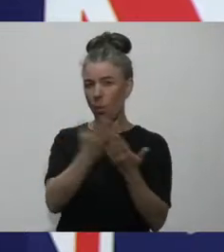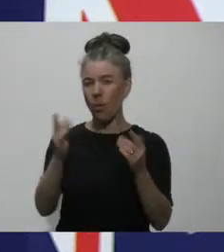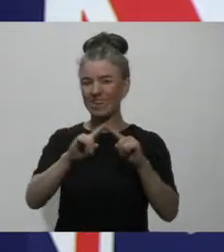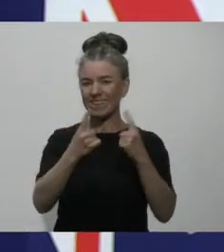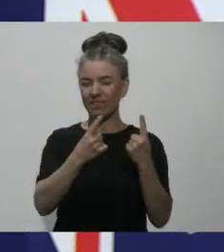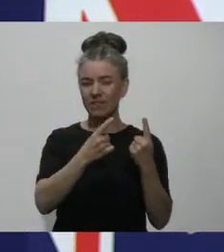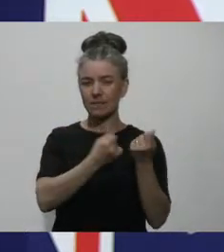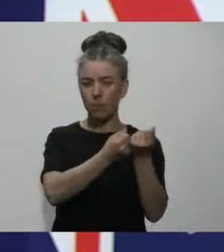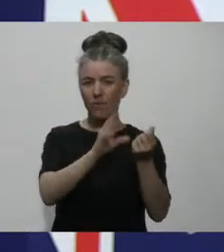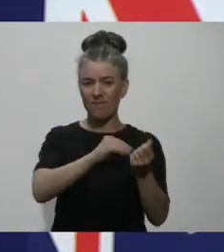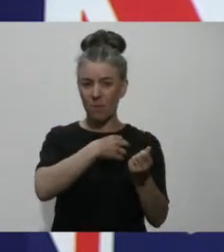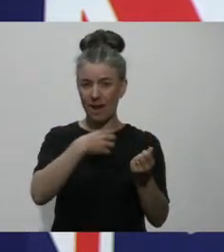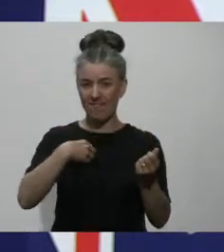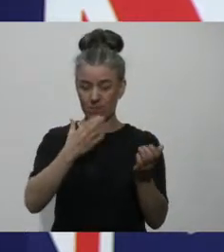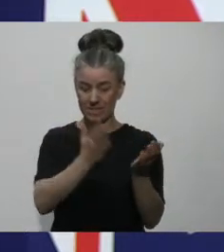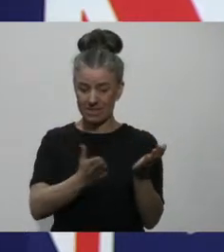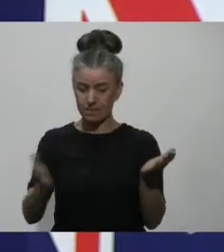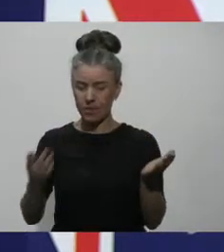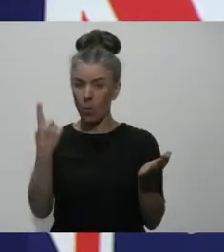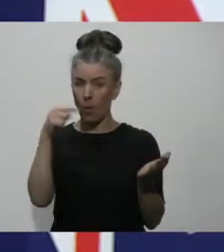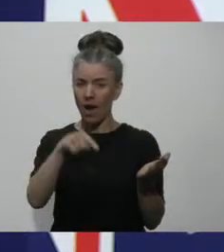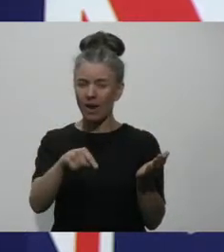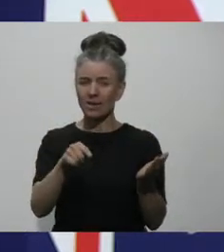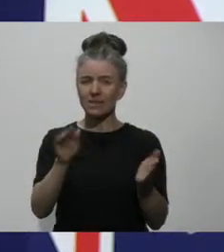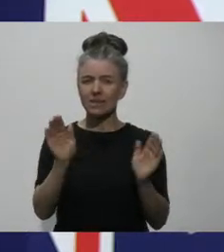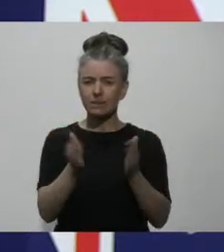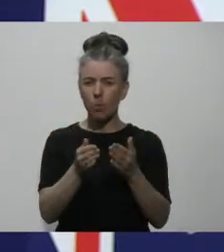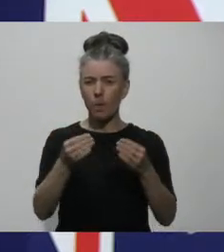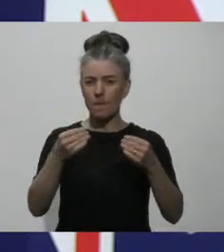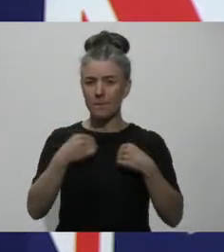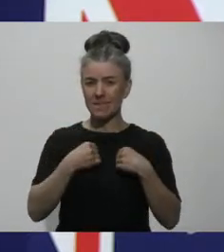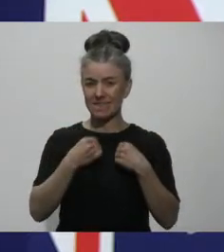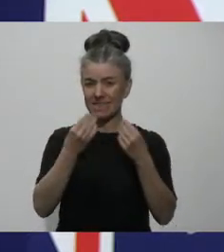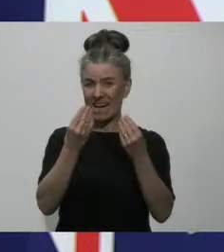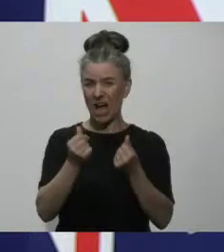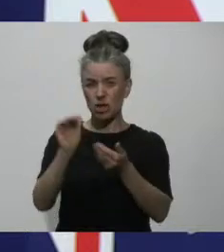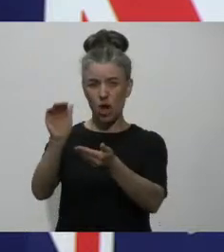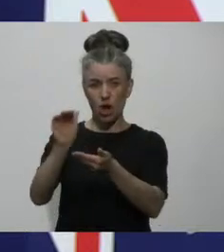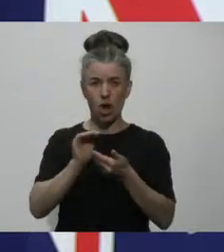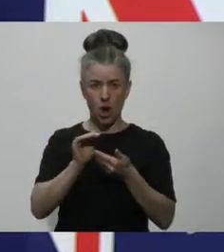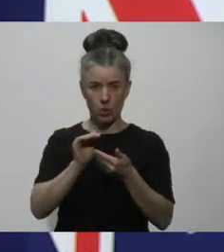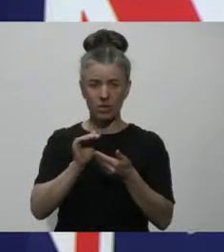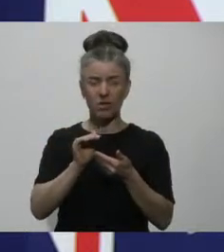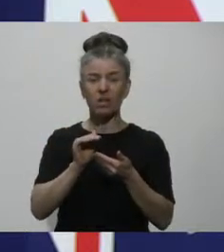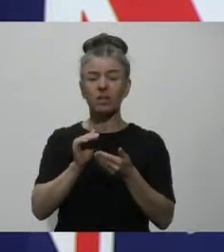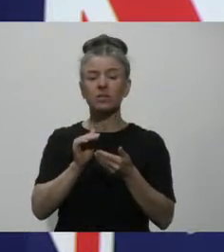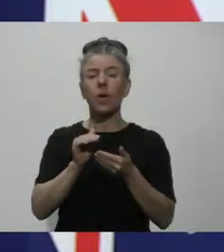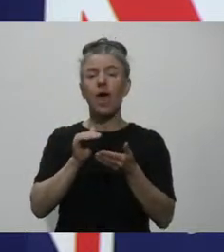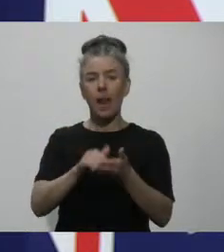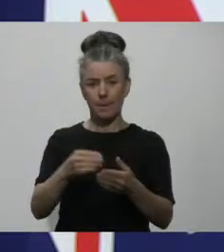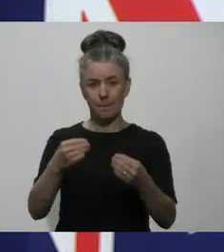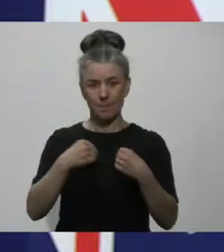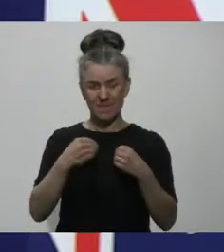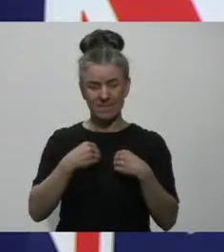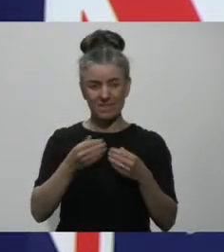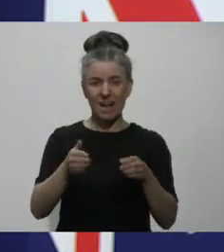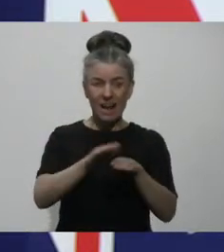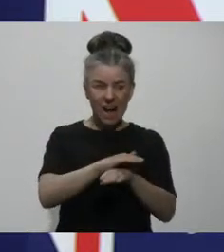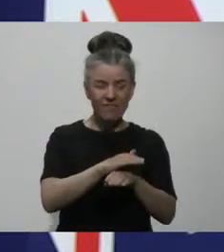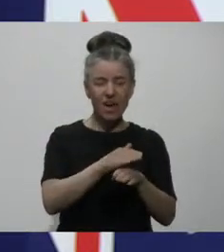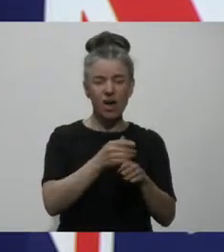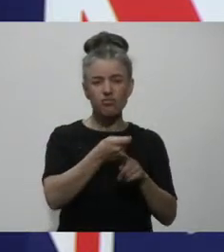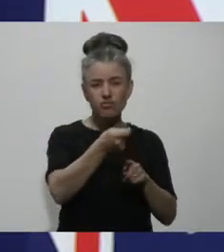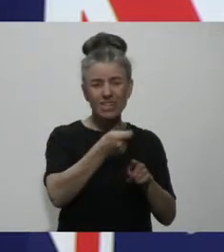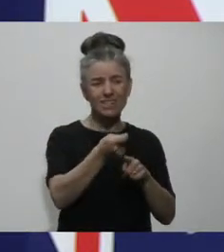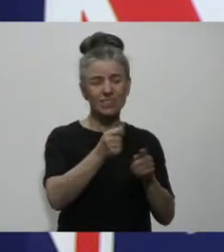example, is the Small Business Cash Flow Loan Scheme, which is where a lot of the businesses have been able to meet their other costs beyond wages through